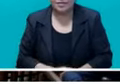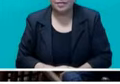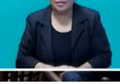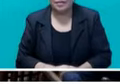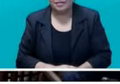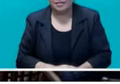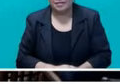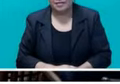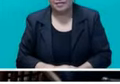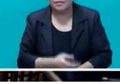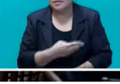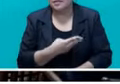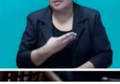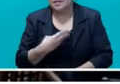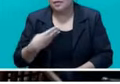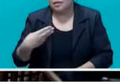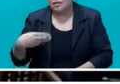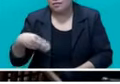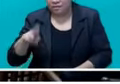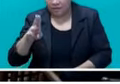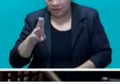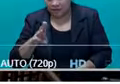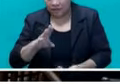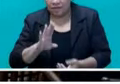Minister for Economy, Civil Service, Communications,